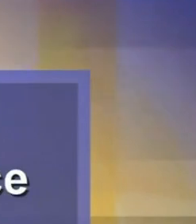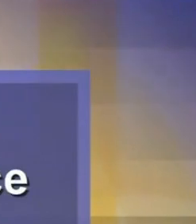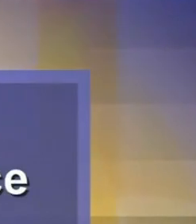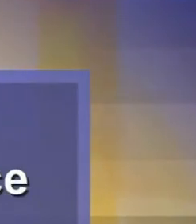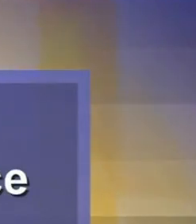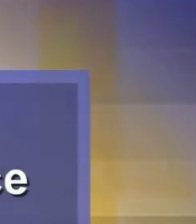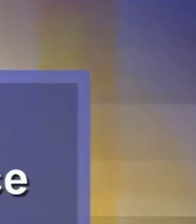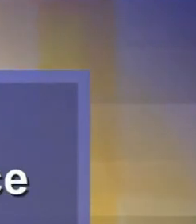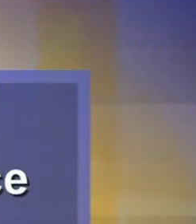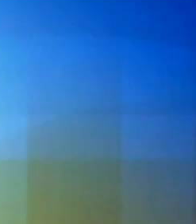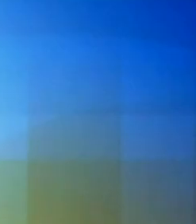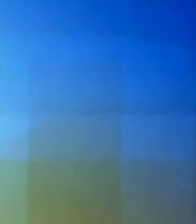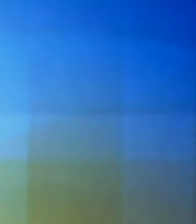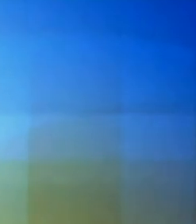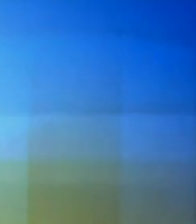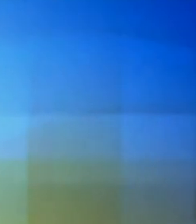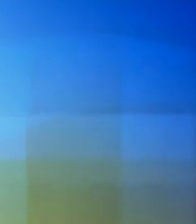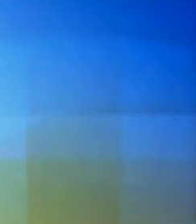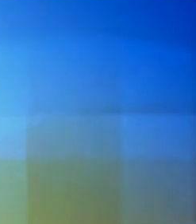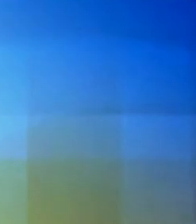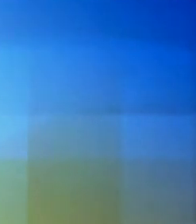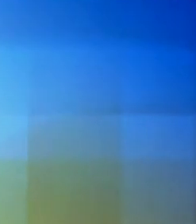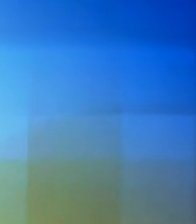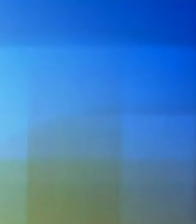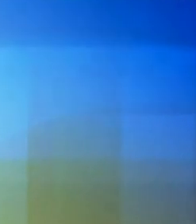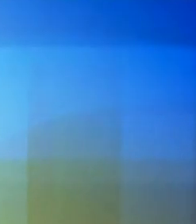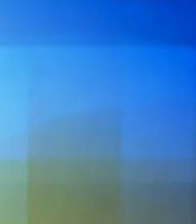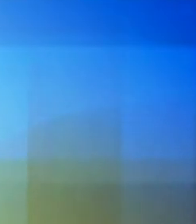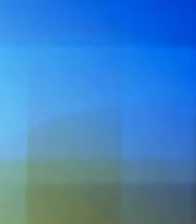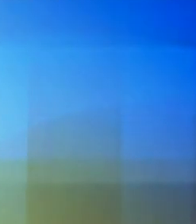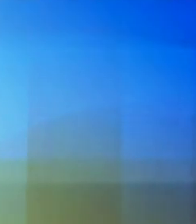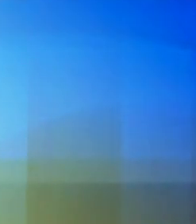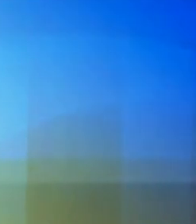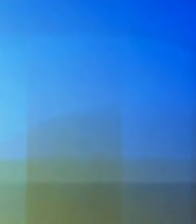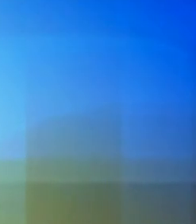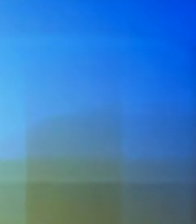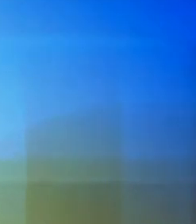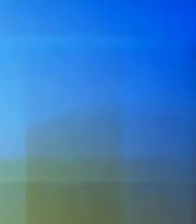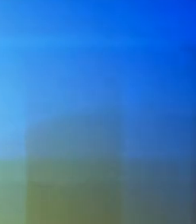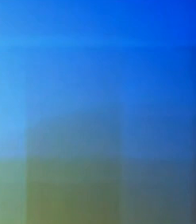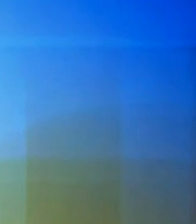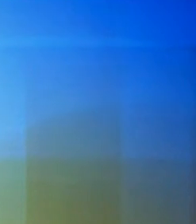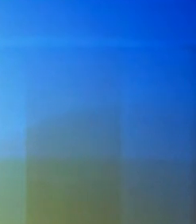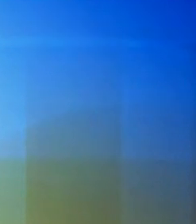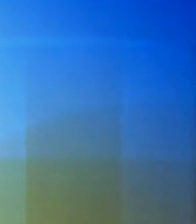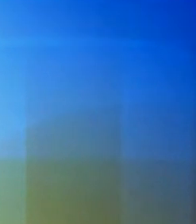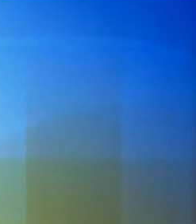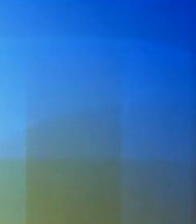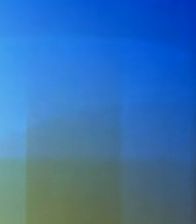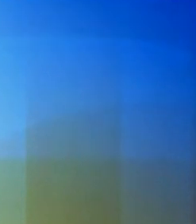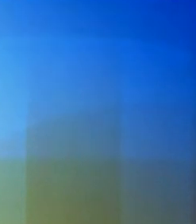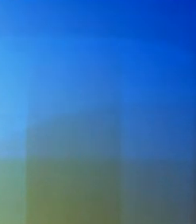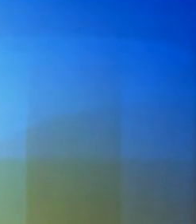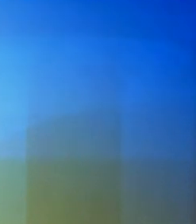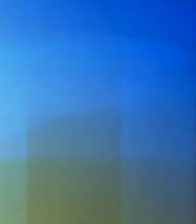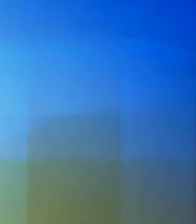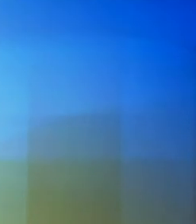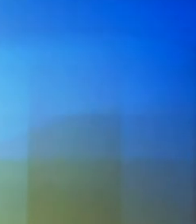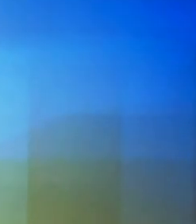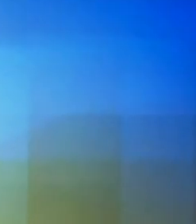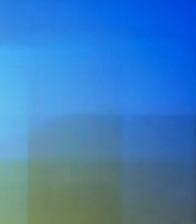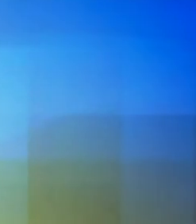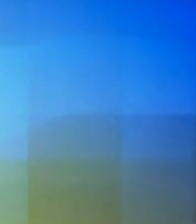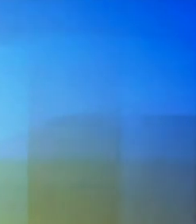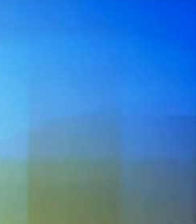having me. And back now with our panel of Lawrence Smith, Deborah Yetter, and Will Wright. Lawrence, there's a lot of national attention